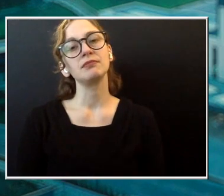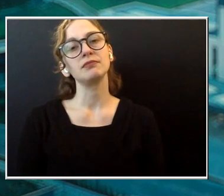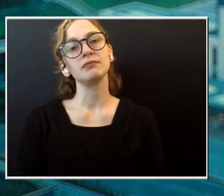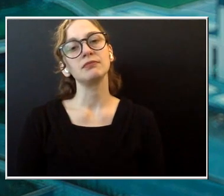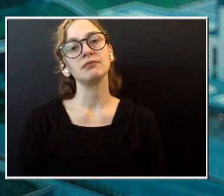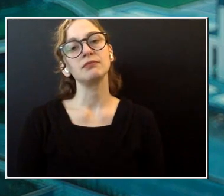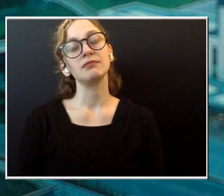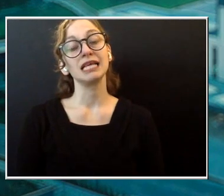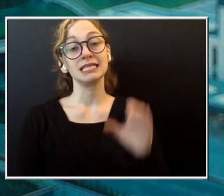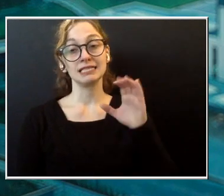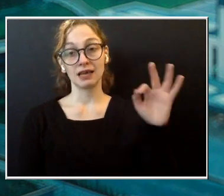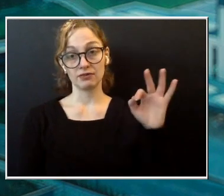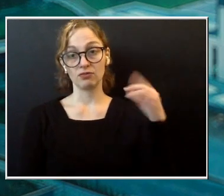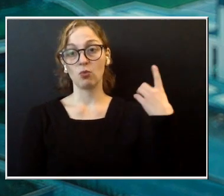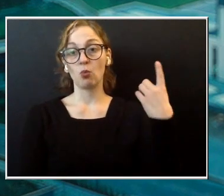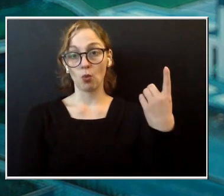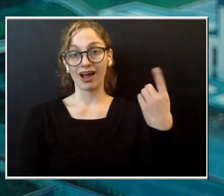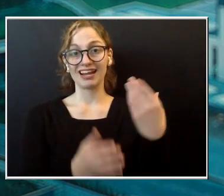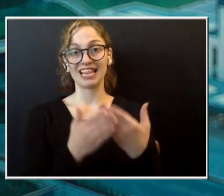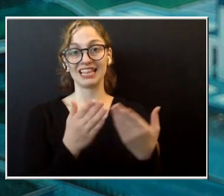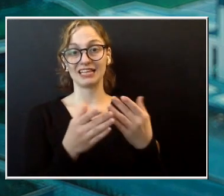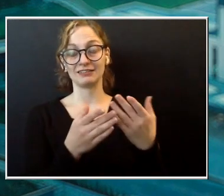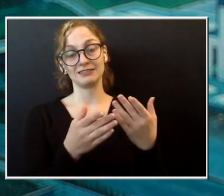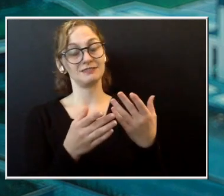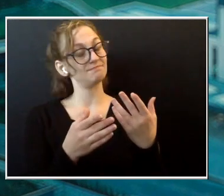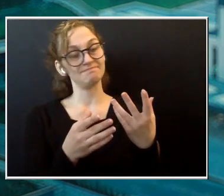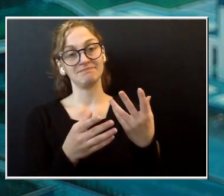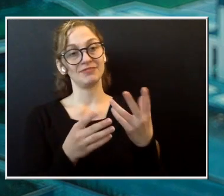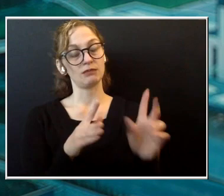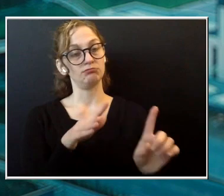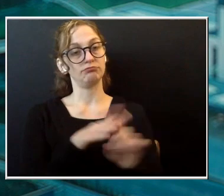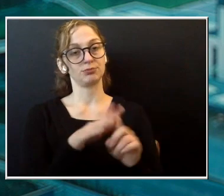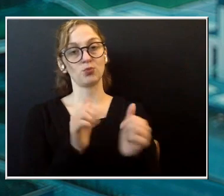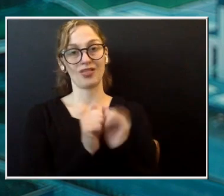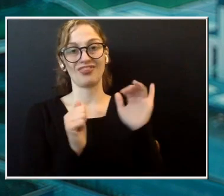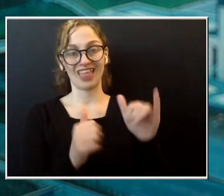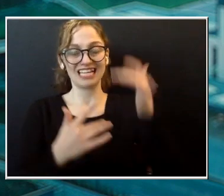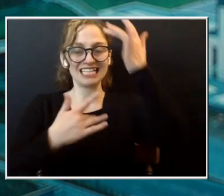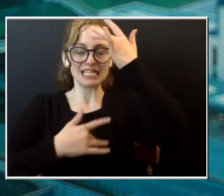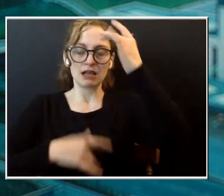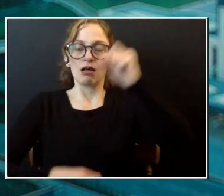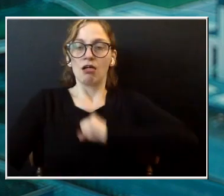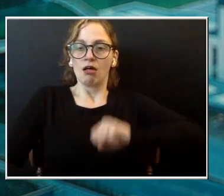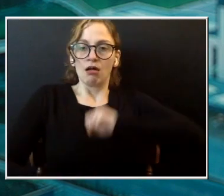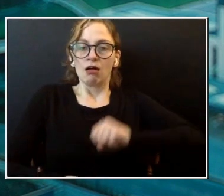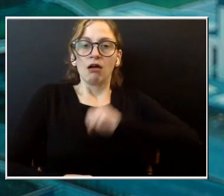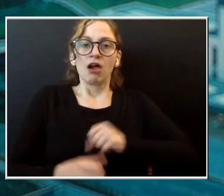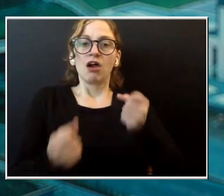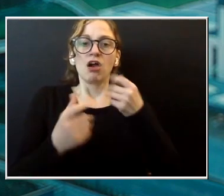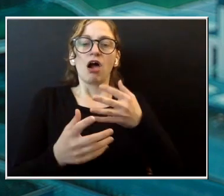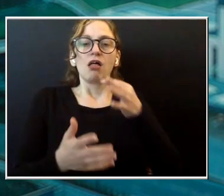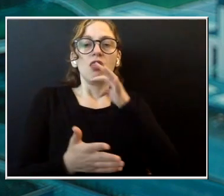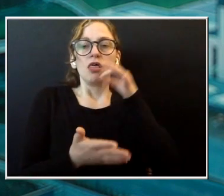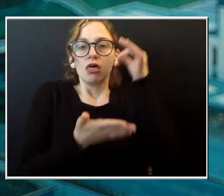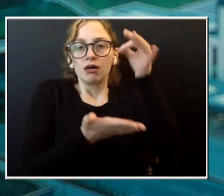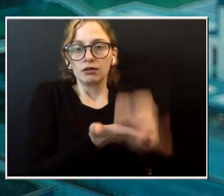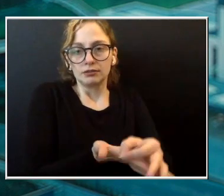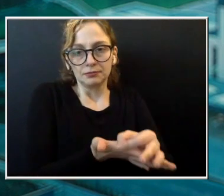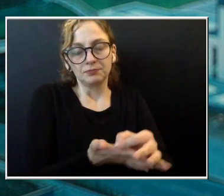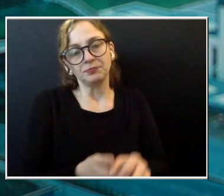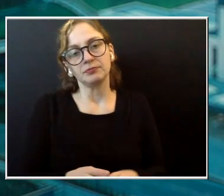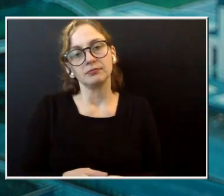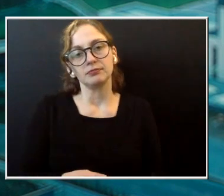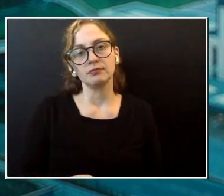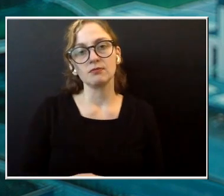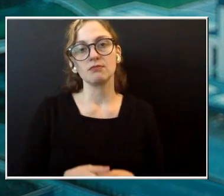severe coughing, a lot of mucus production. And I remember a patient with a specific genetic defect receiving a medication to treat